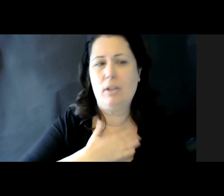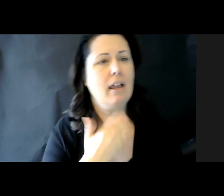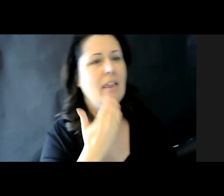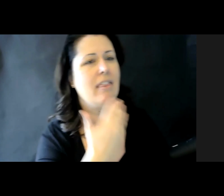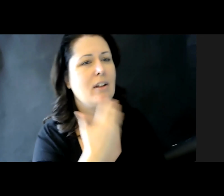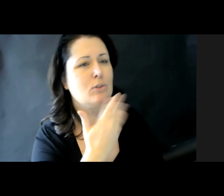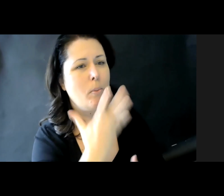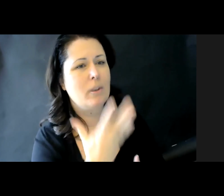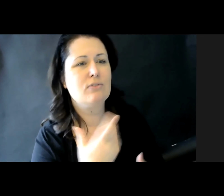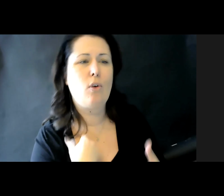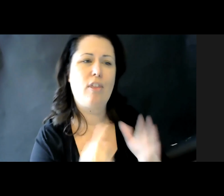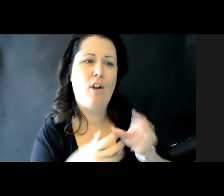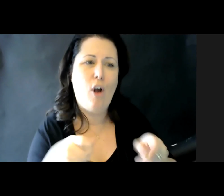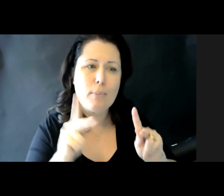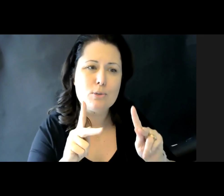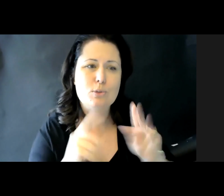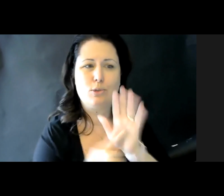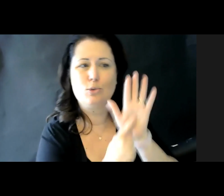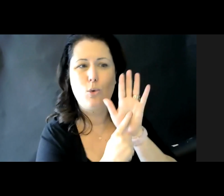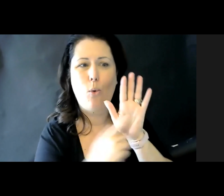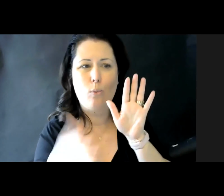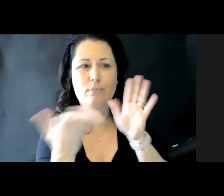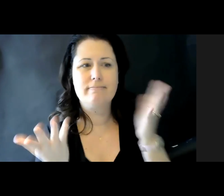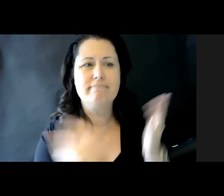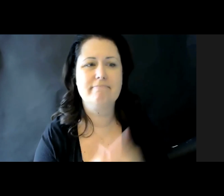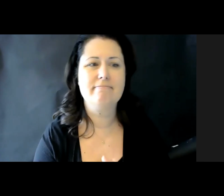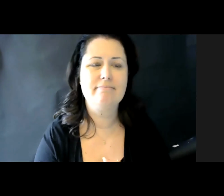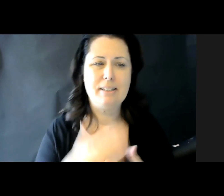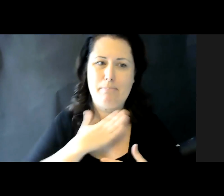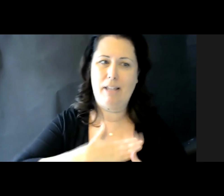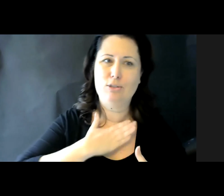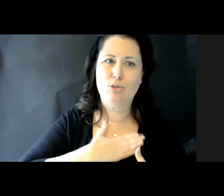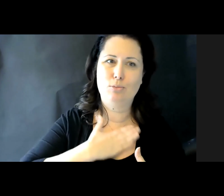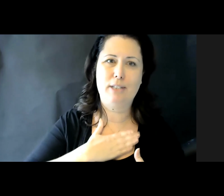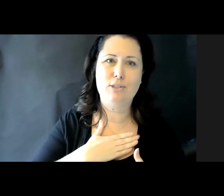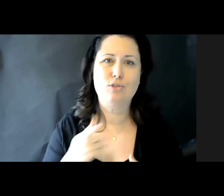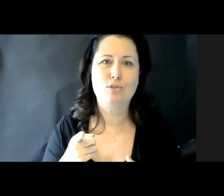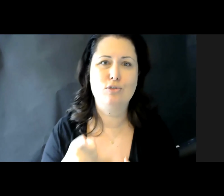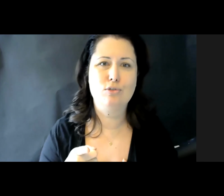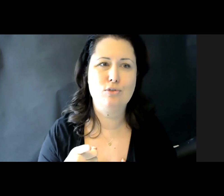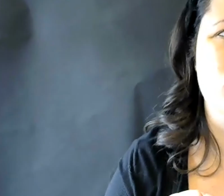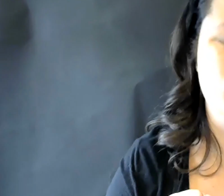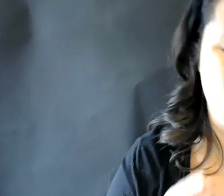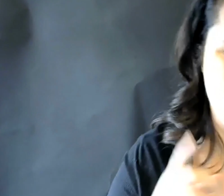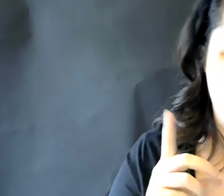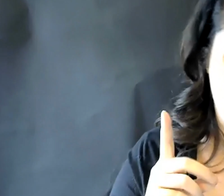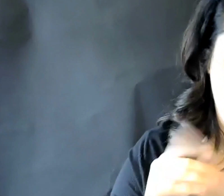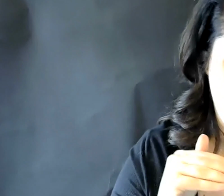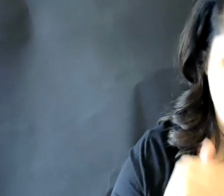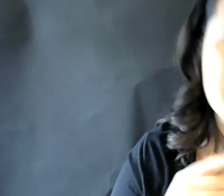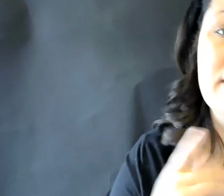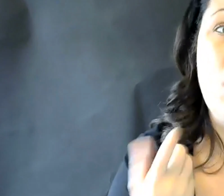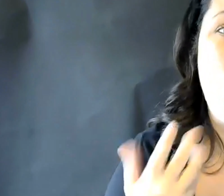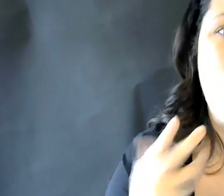for giving me the opportunity. I appreciate it. Well, it's a pleasure. It's a pleasure. And stay tuned.